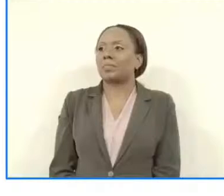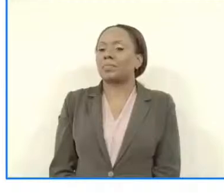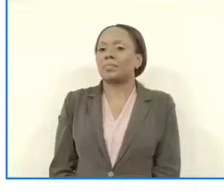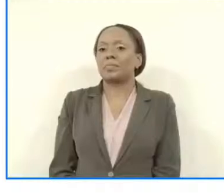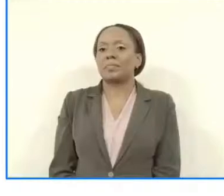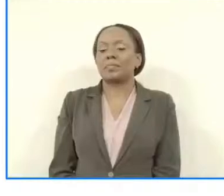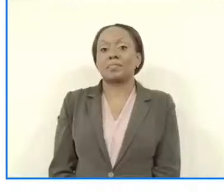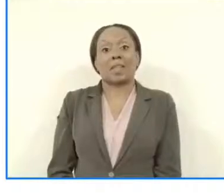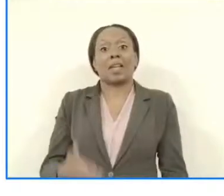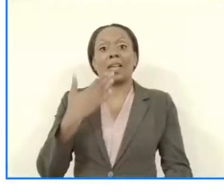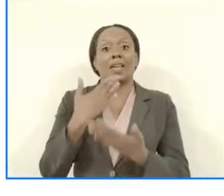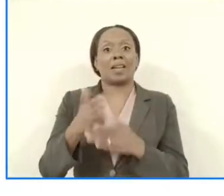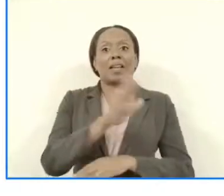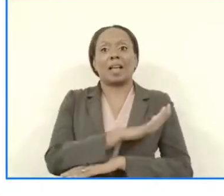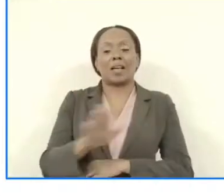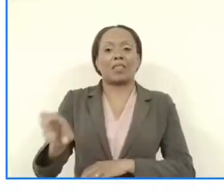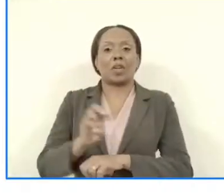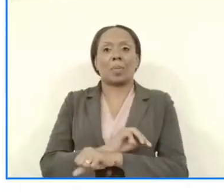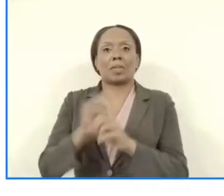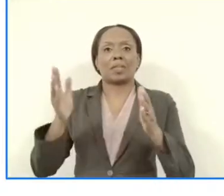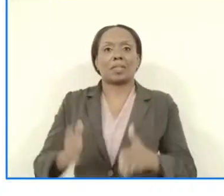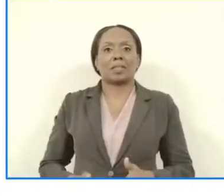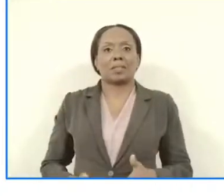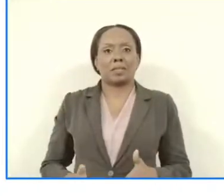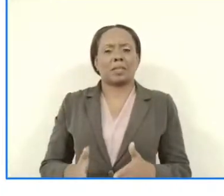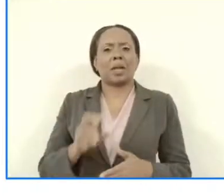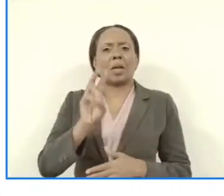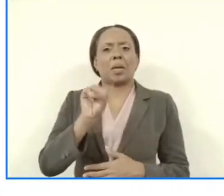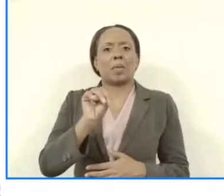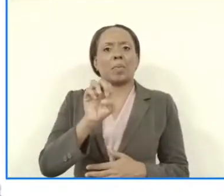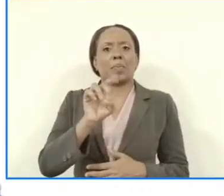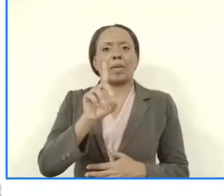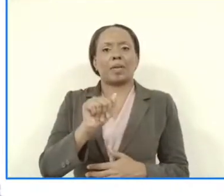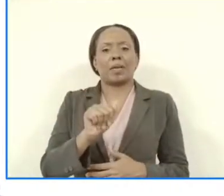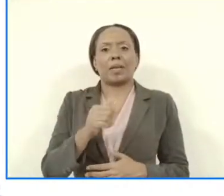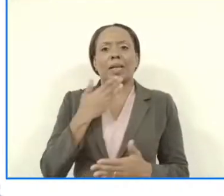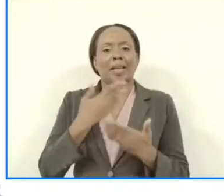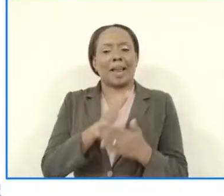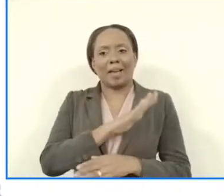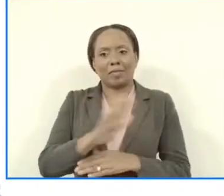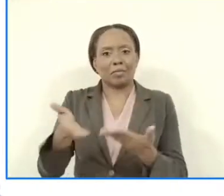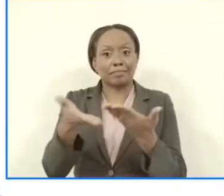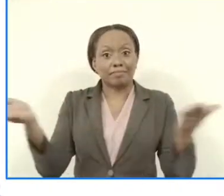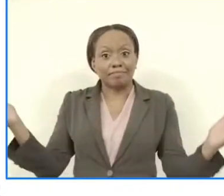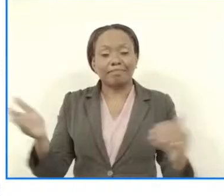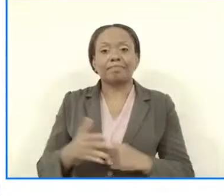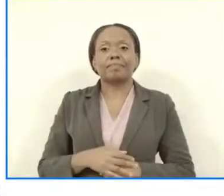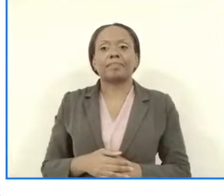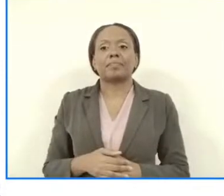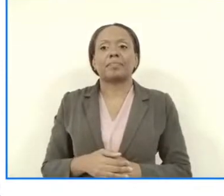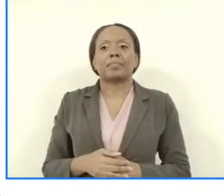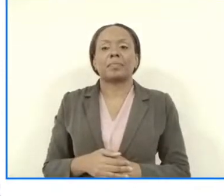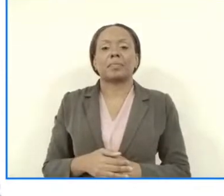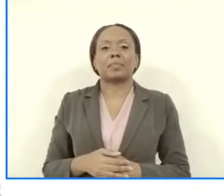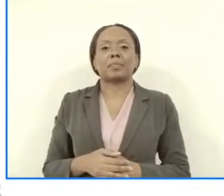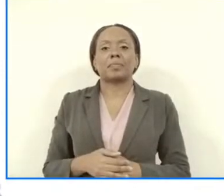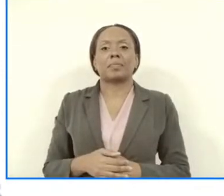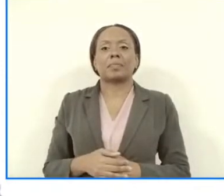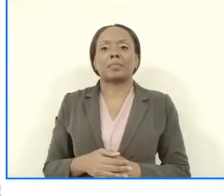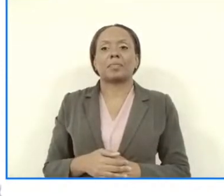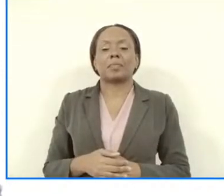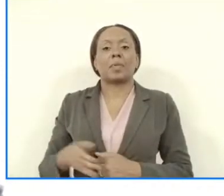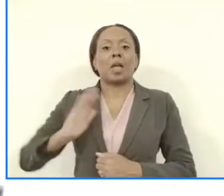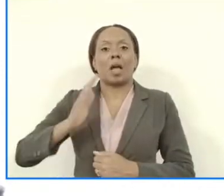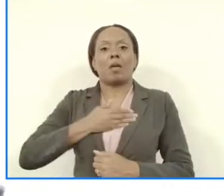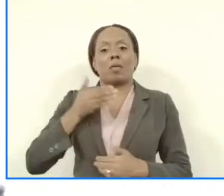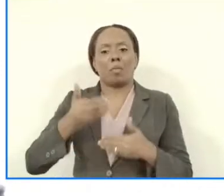Good afternoon, Minister, colleagues, media, everyone at home and here. For the Barbados Water Authority, the progress